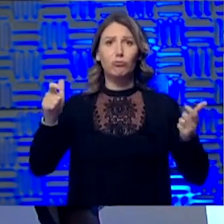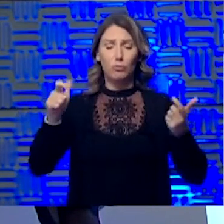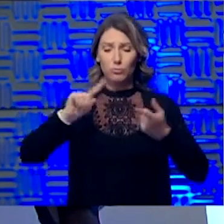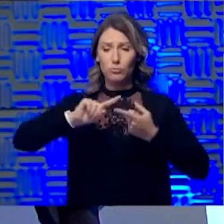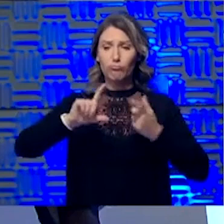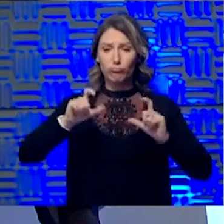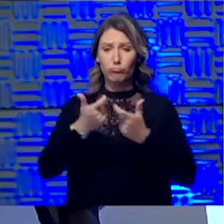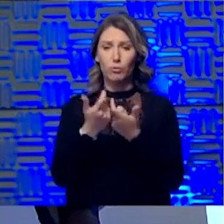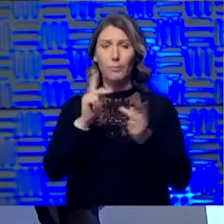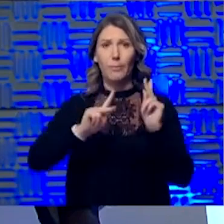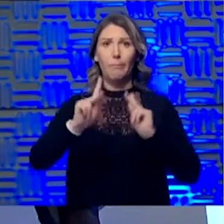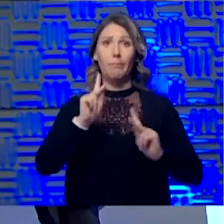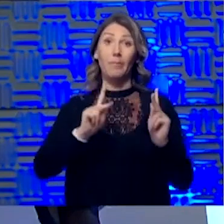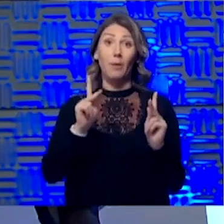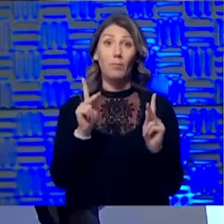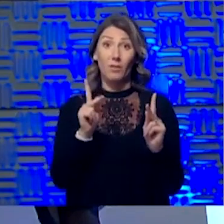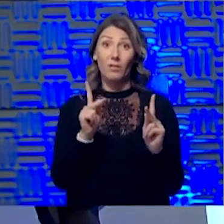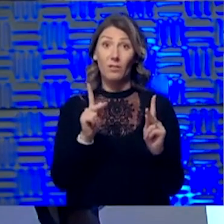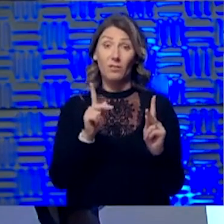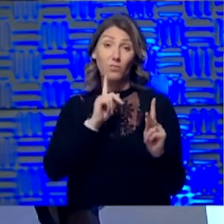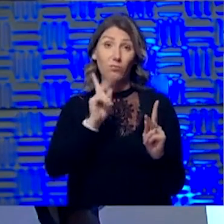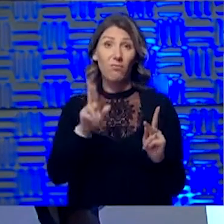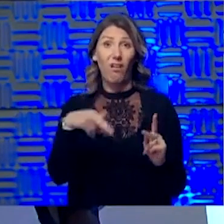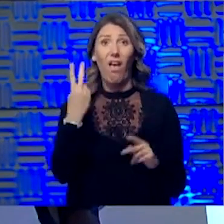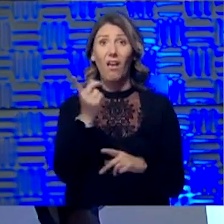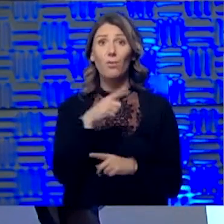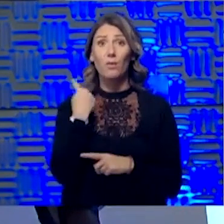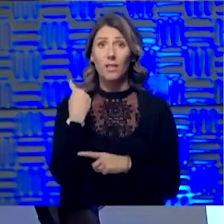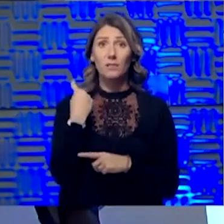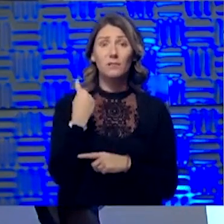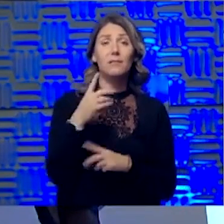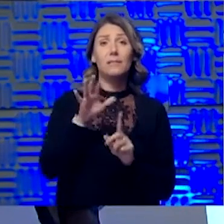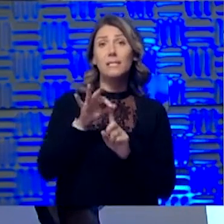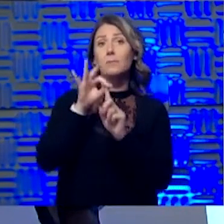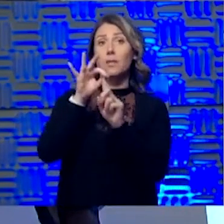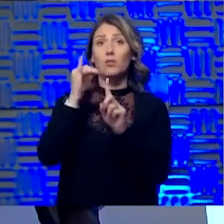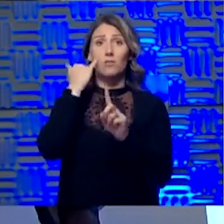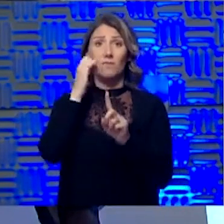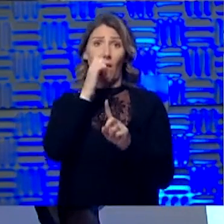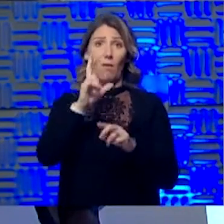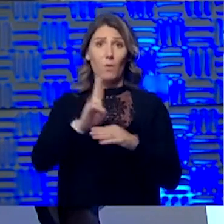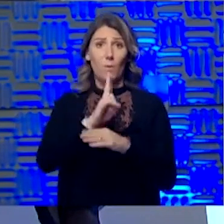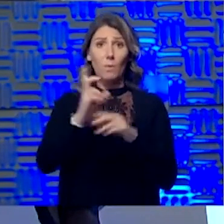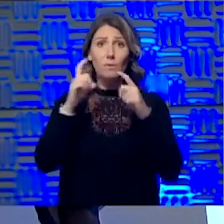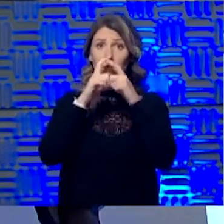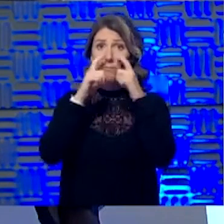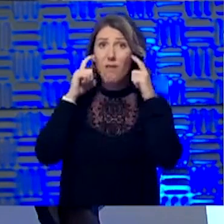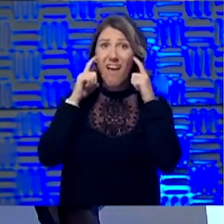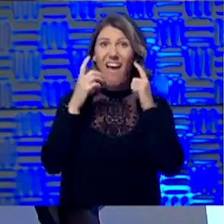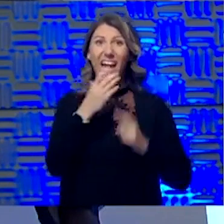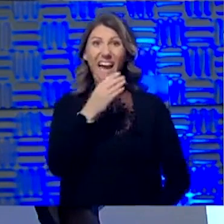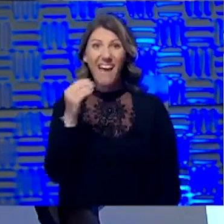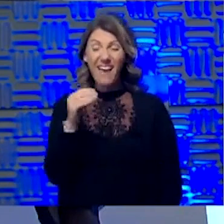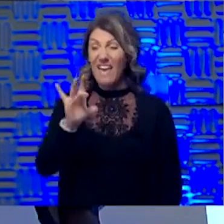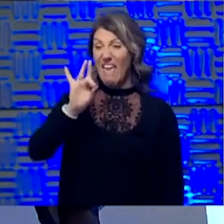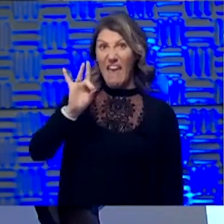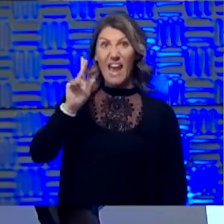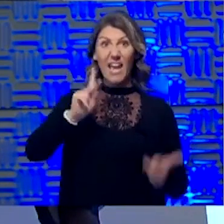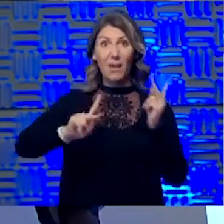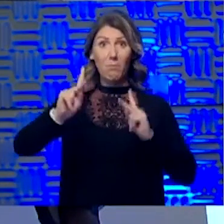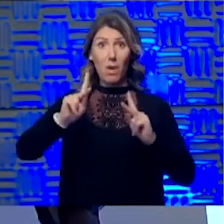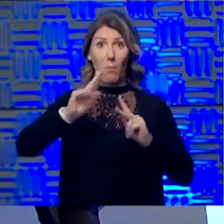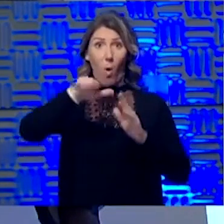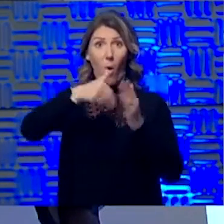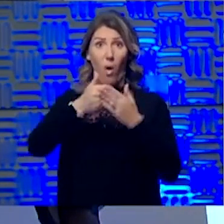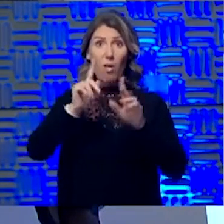is probably fairly risky, especially if you're not wearing masks. And Especially it's 8 difficult. people coming from different environments Absolutely. into who